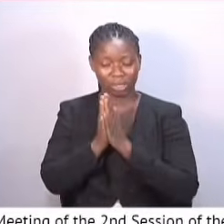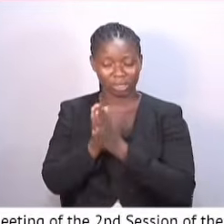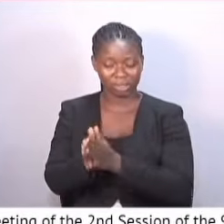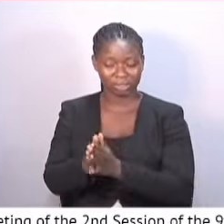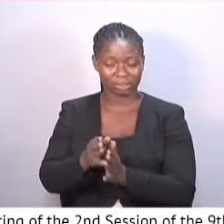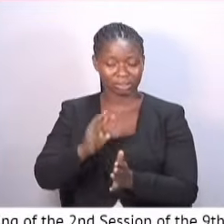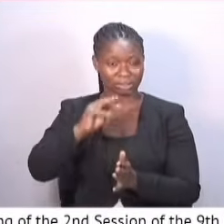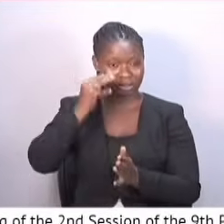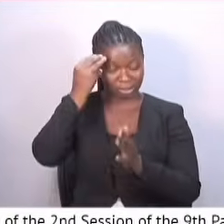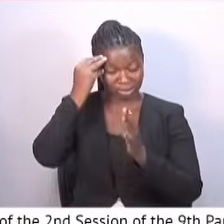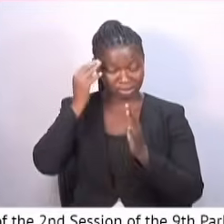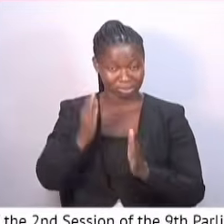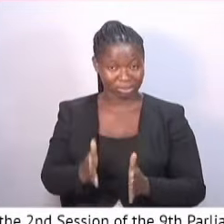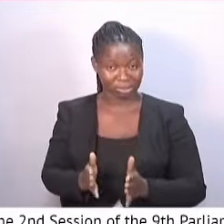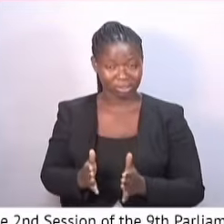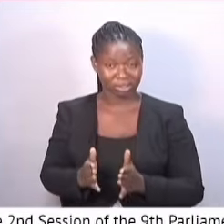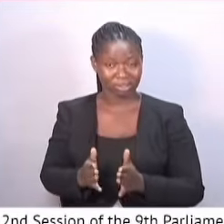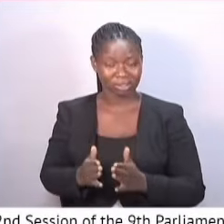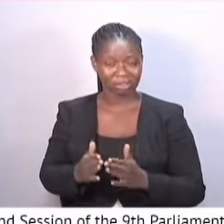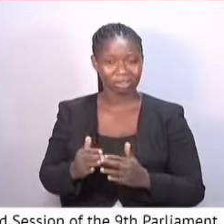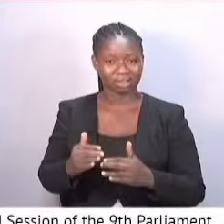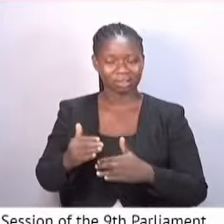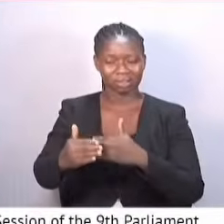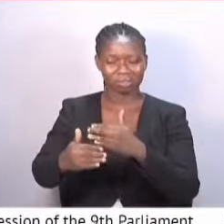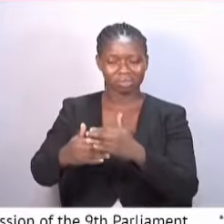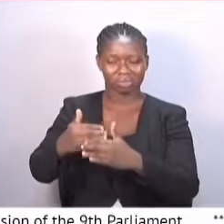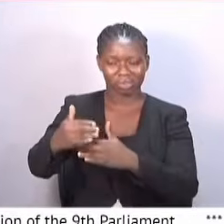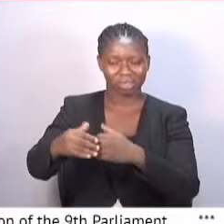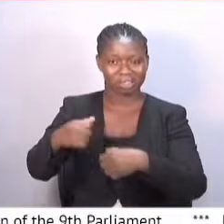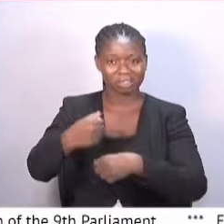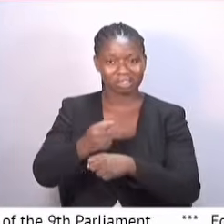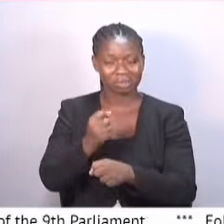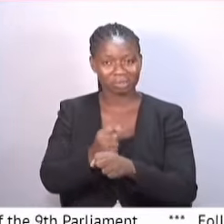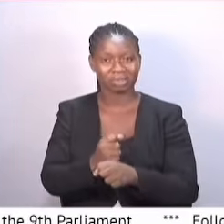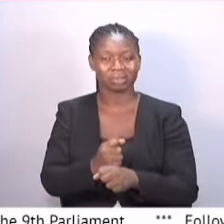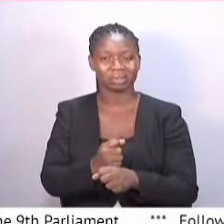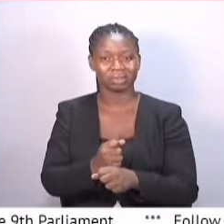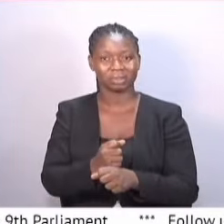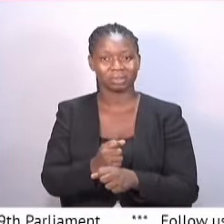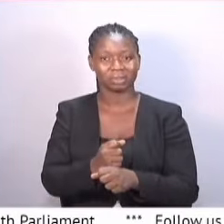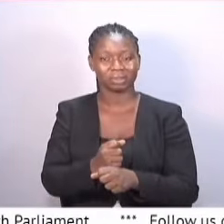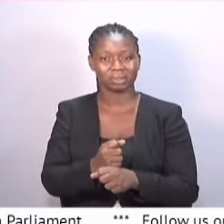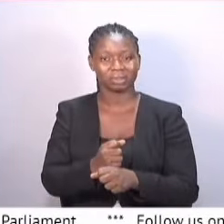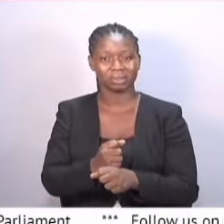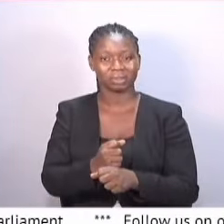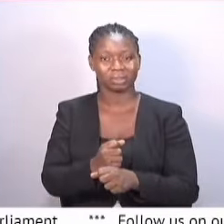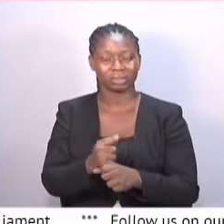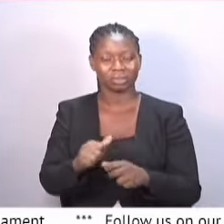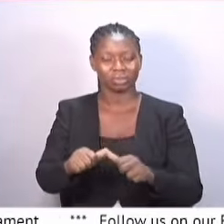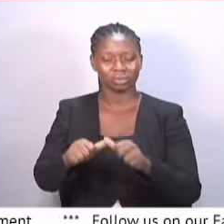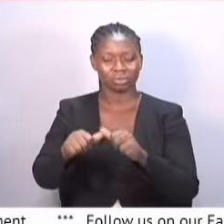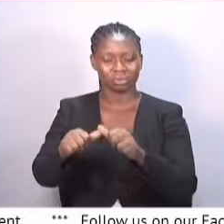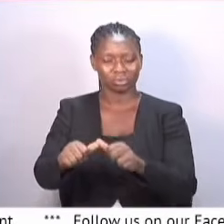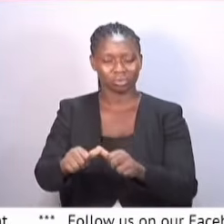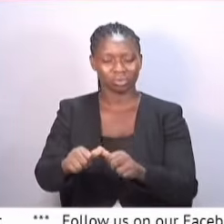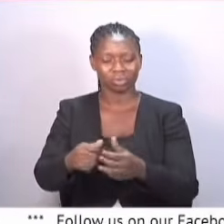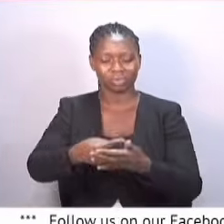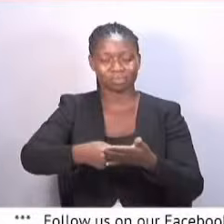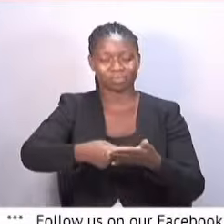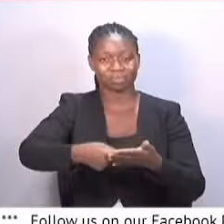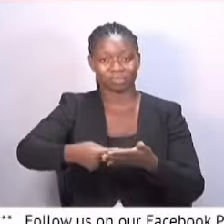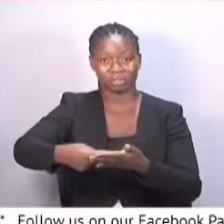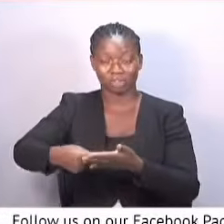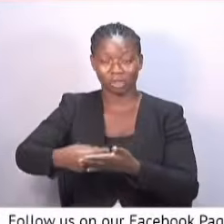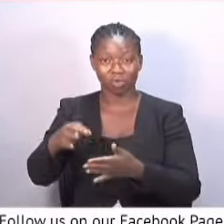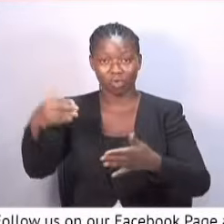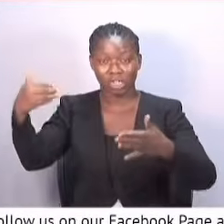ask the minister the progress made thus far towards the signing